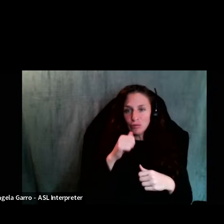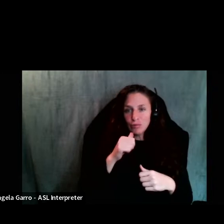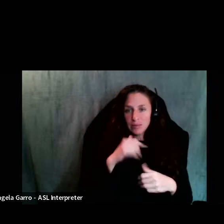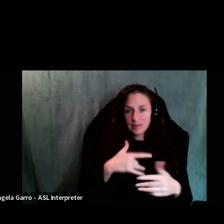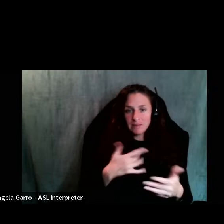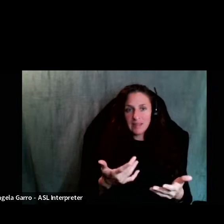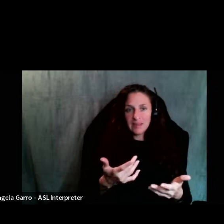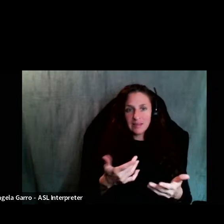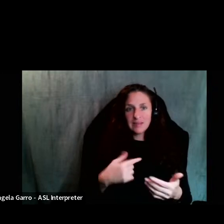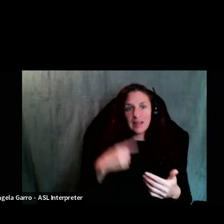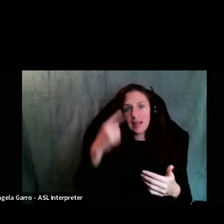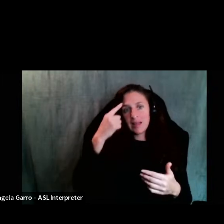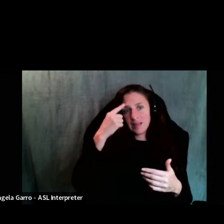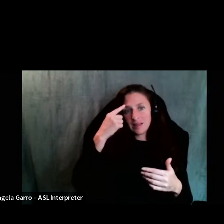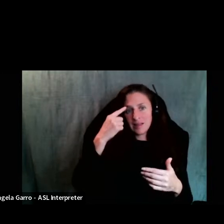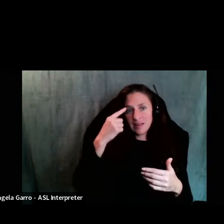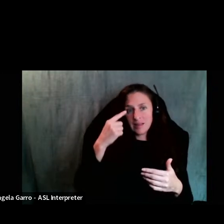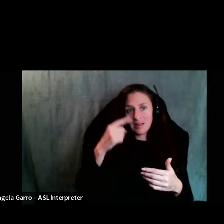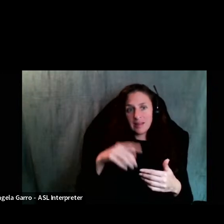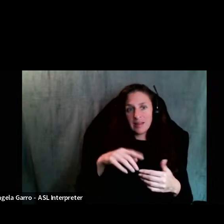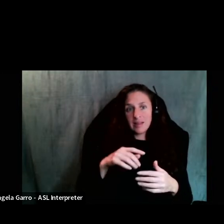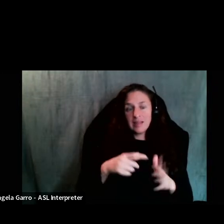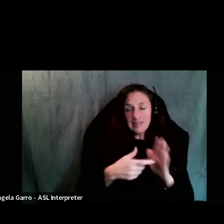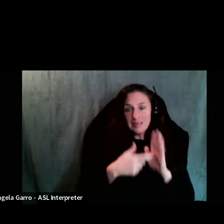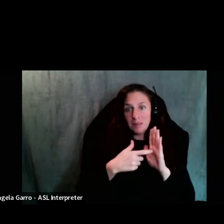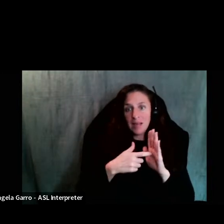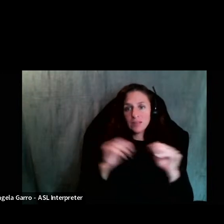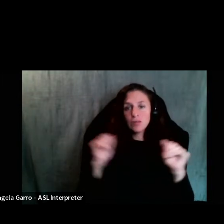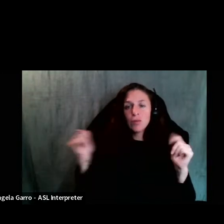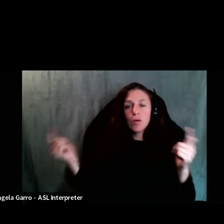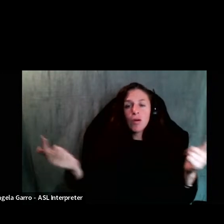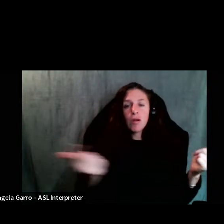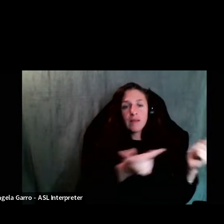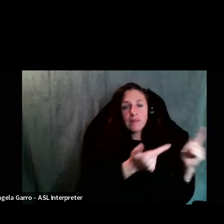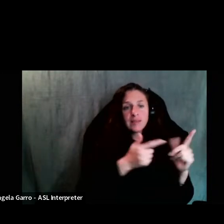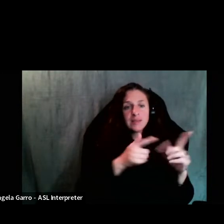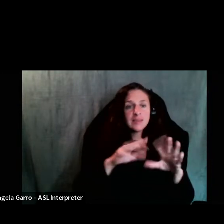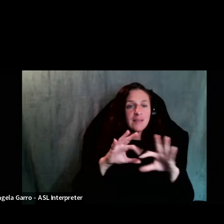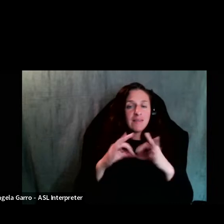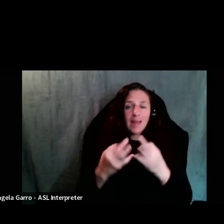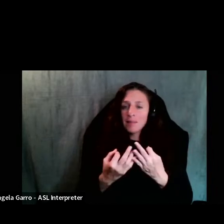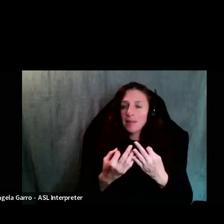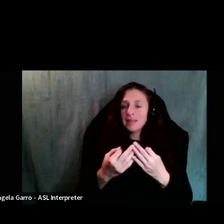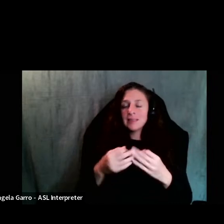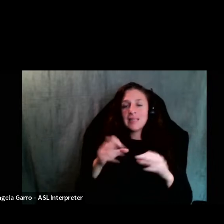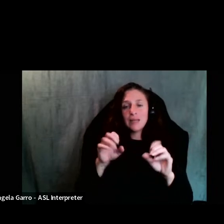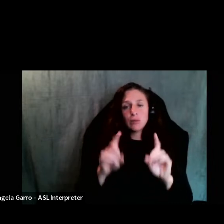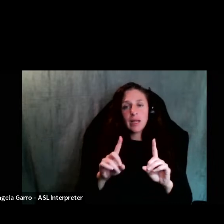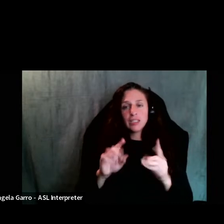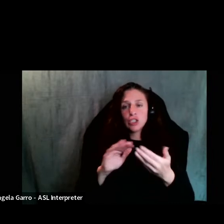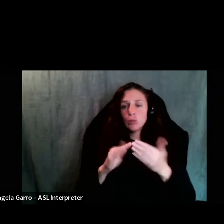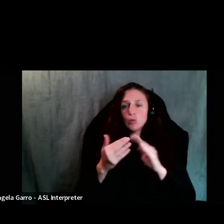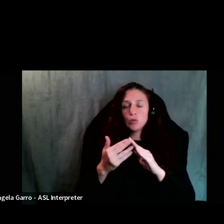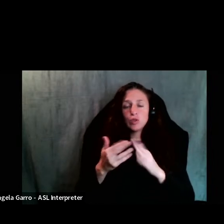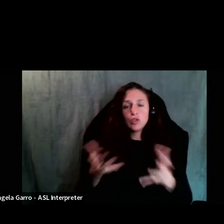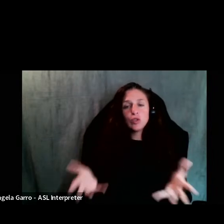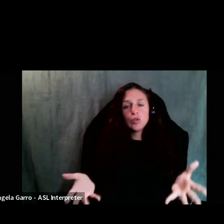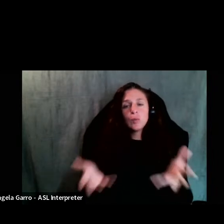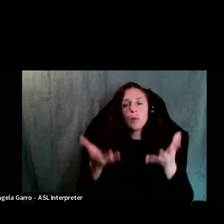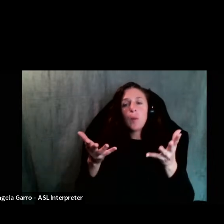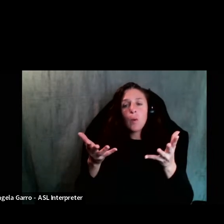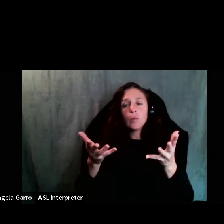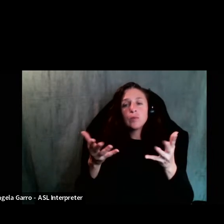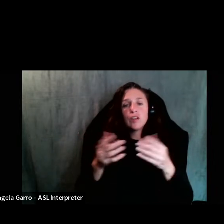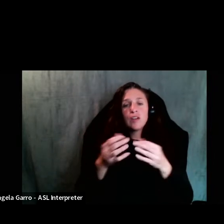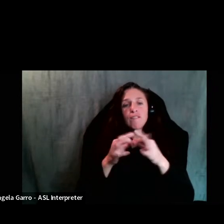And I think it's demanding on all of us, the families, the education system, the communities, to promote freedom of